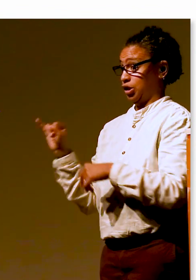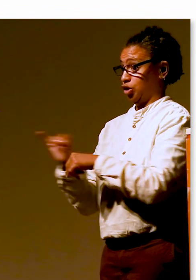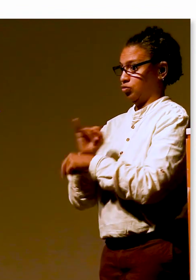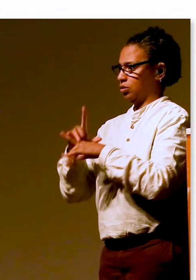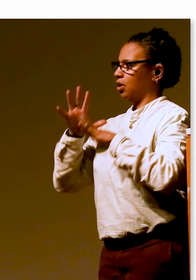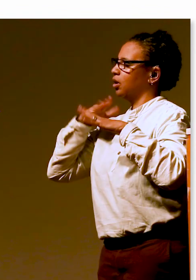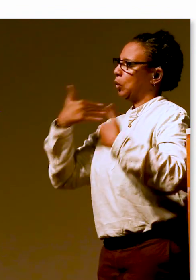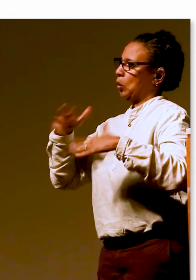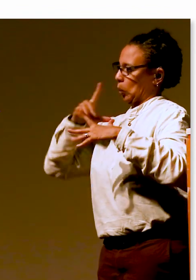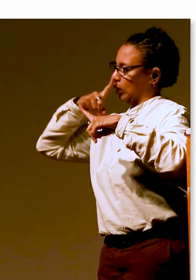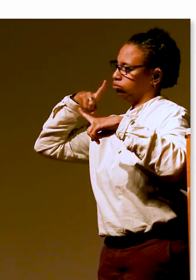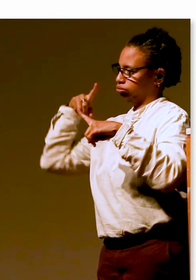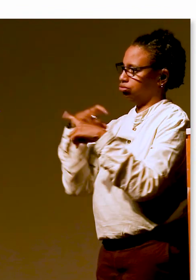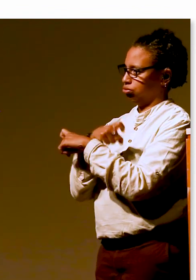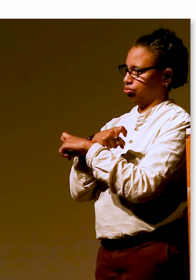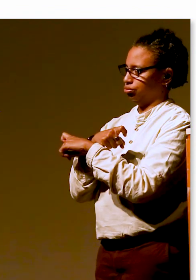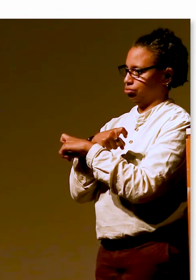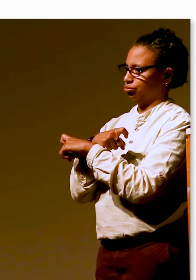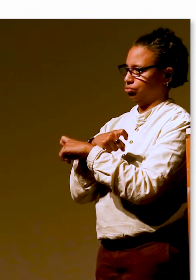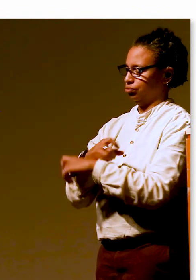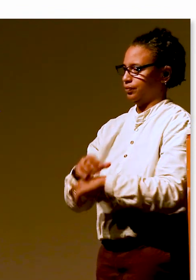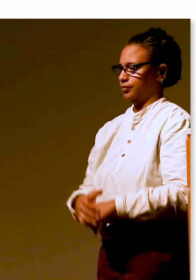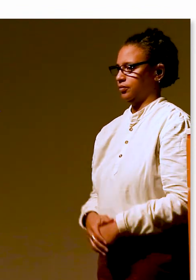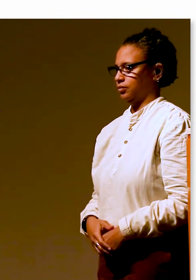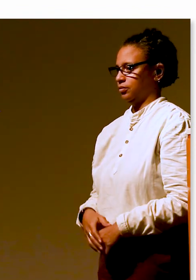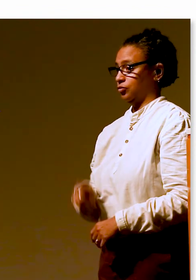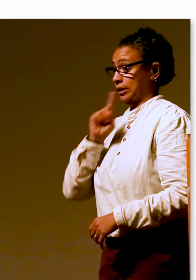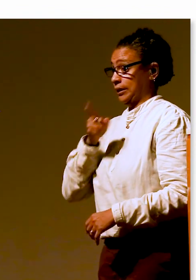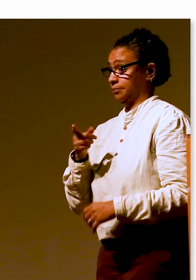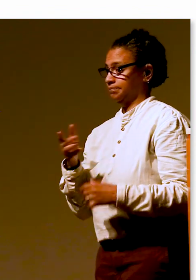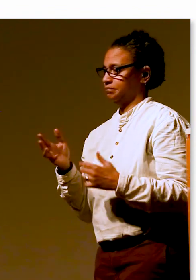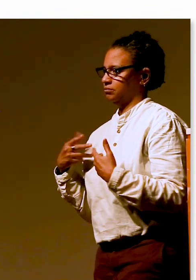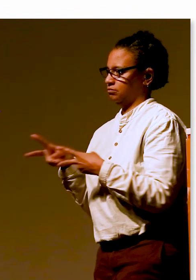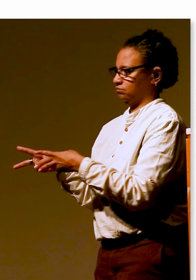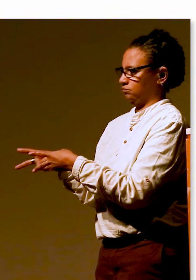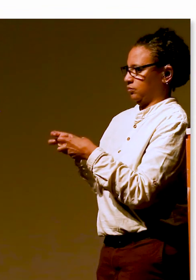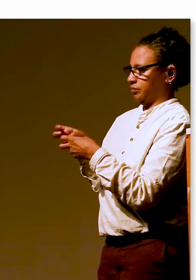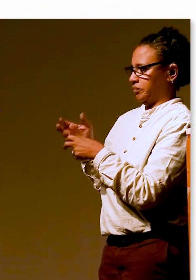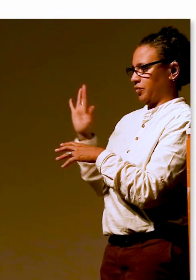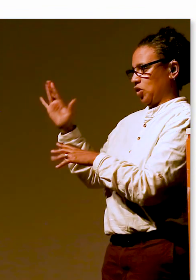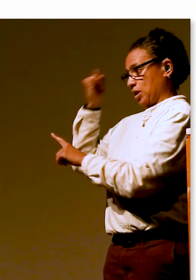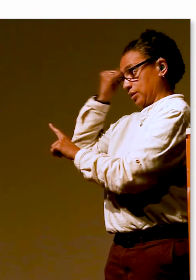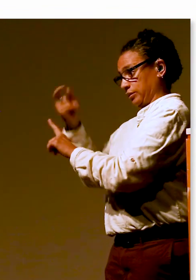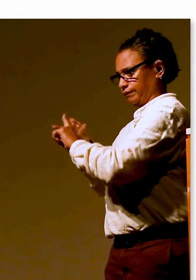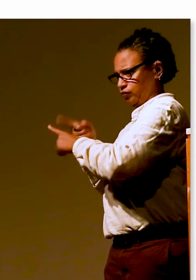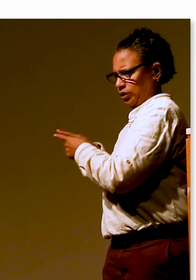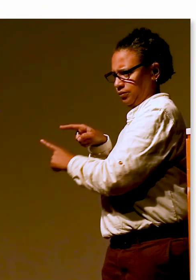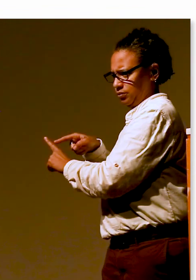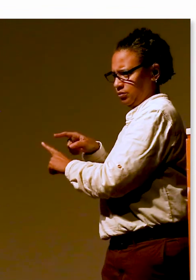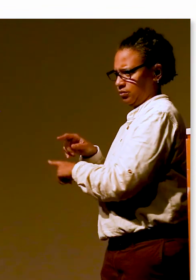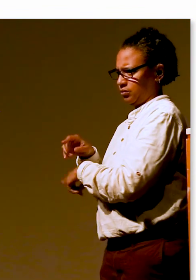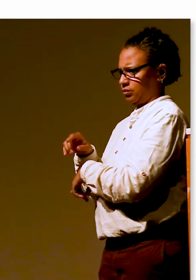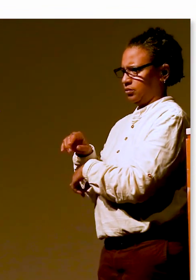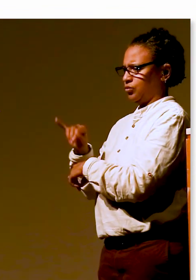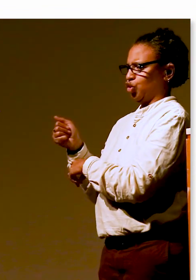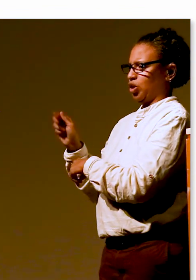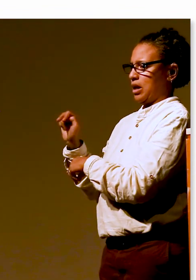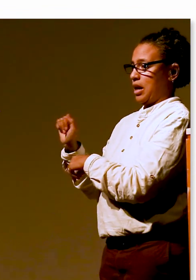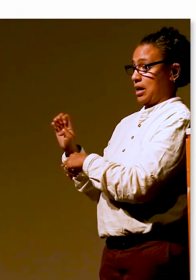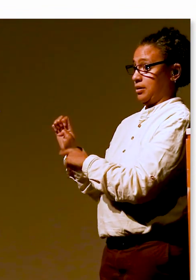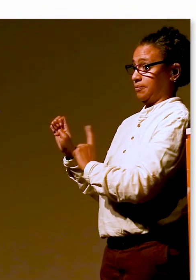little inappropriate, and I know that you've done some Instagram takeovers, one being for Prada, and I just wanted to know, what are your intentions when you